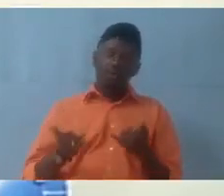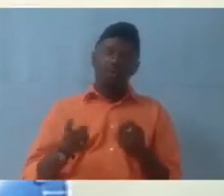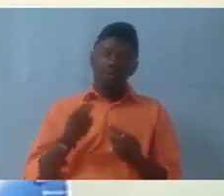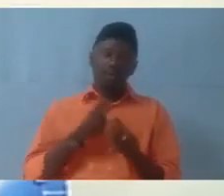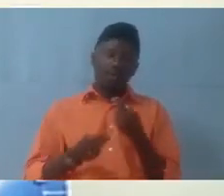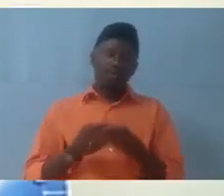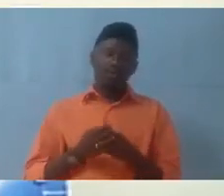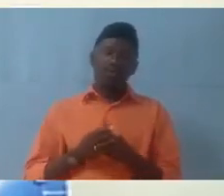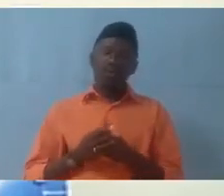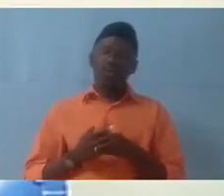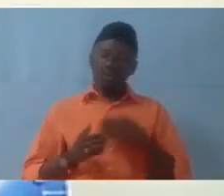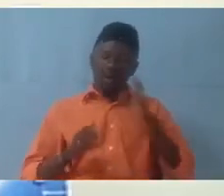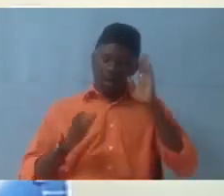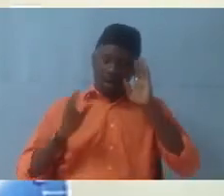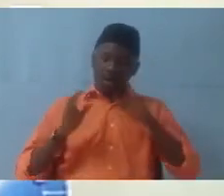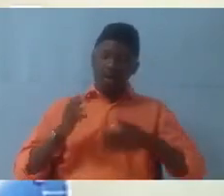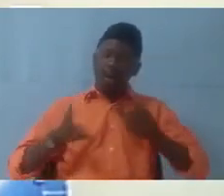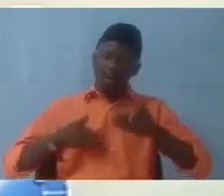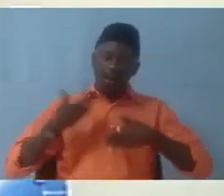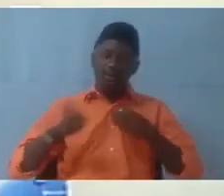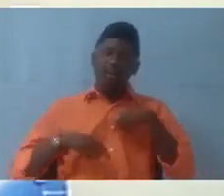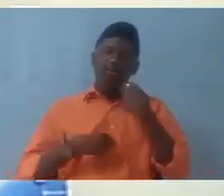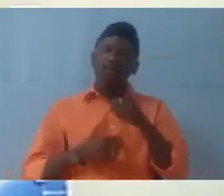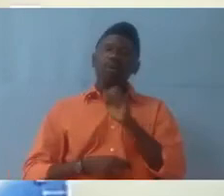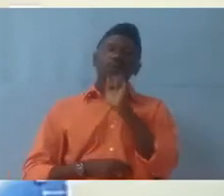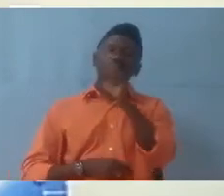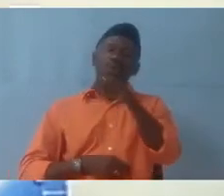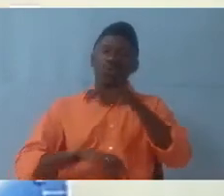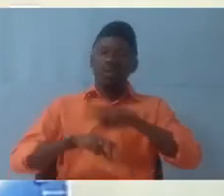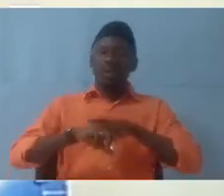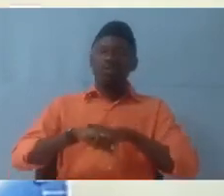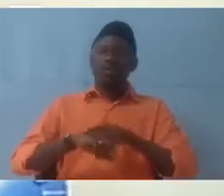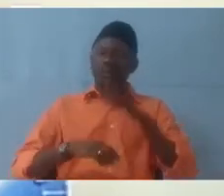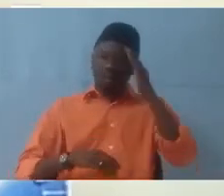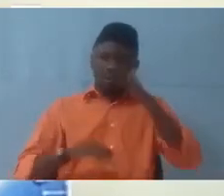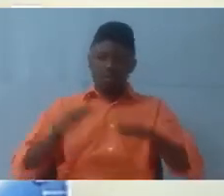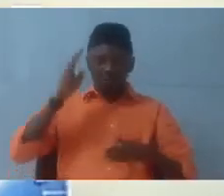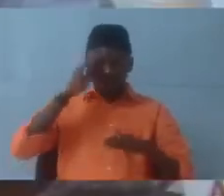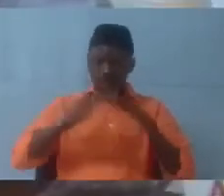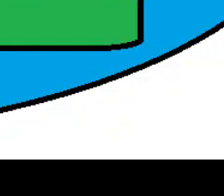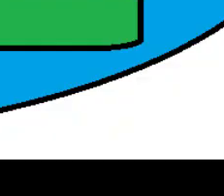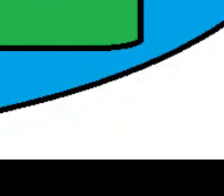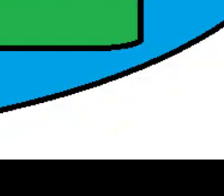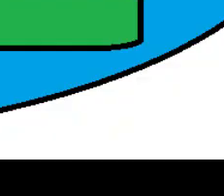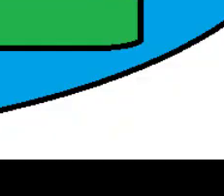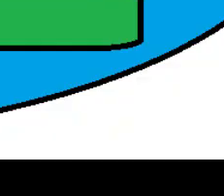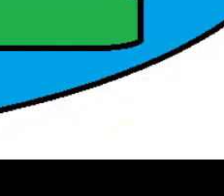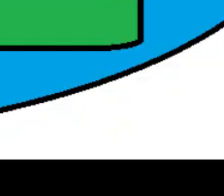And I am grateful for your time. Thank you so much.